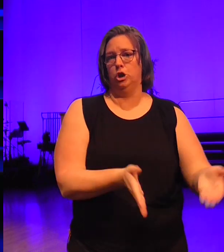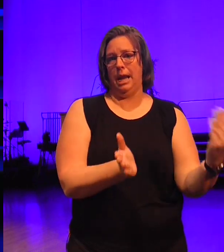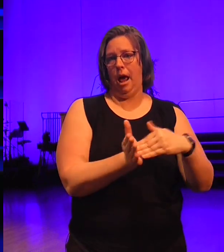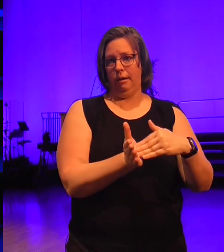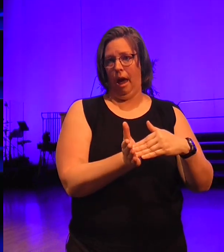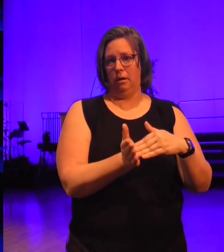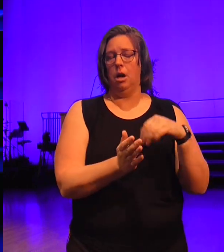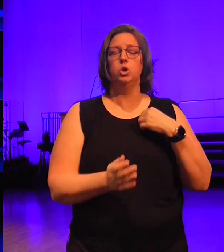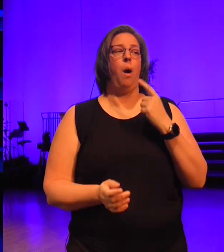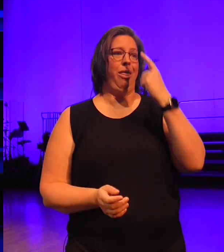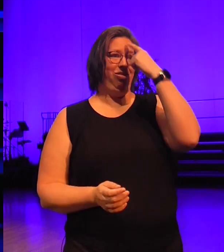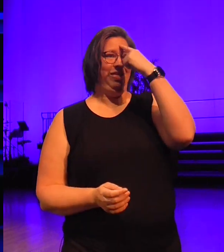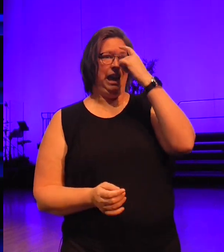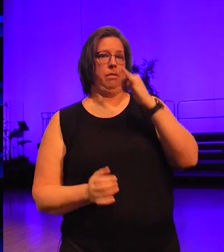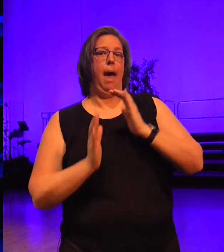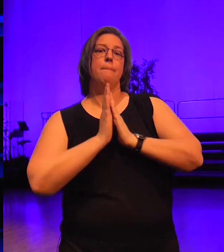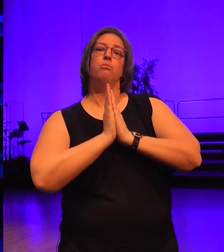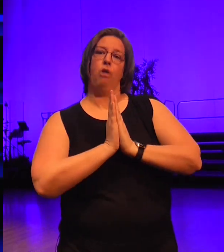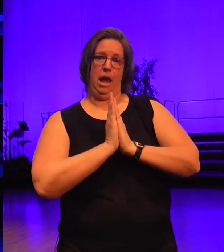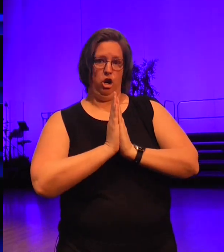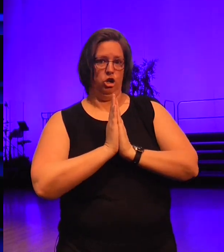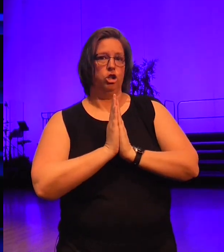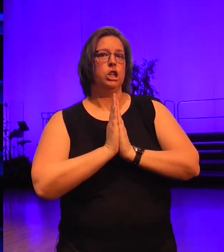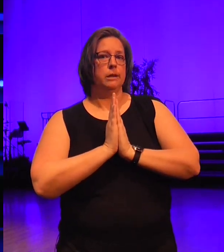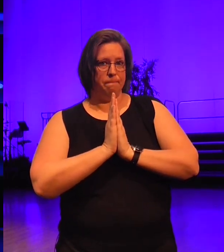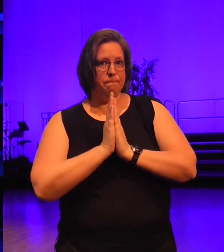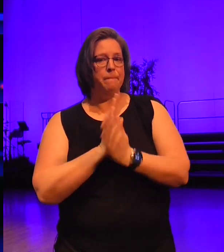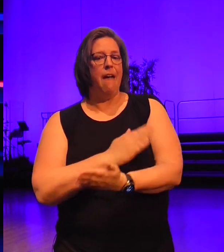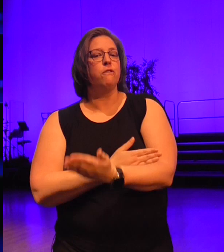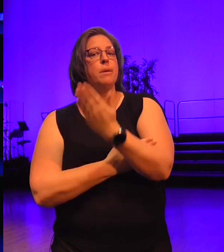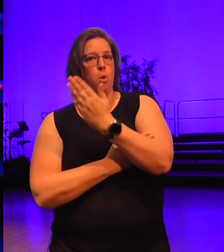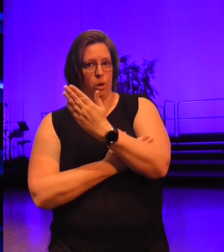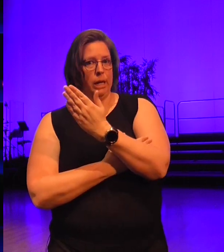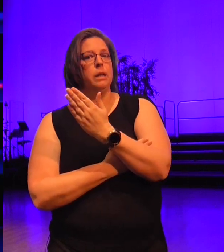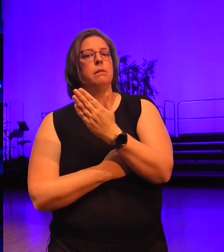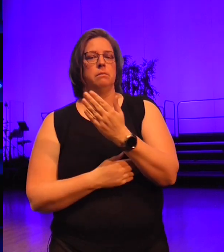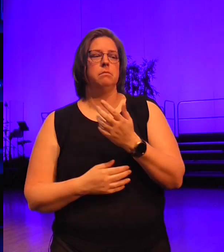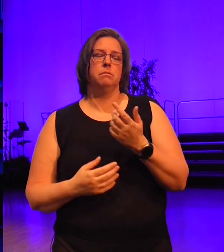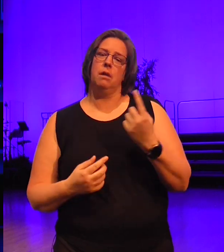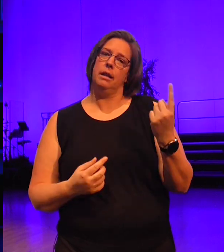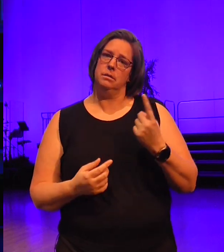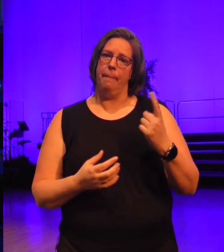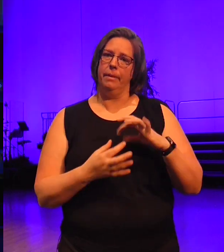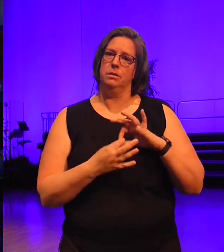that prayer had something to do with it.